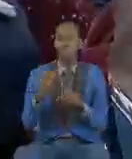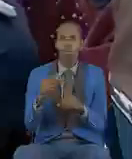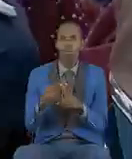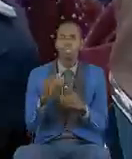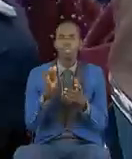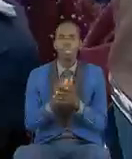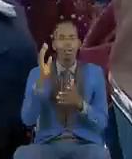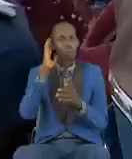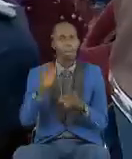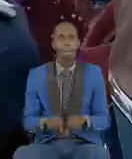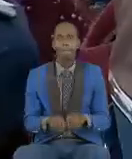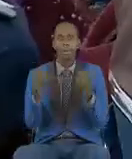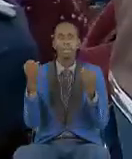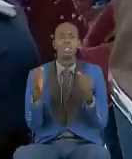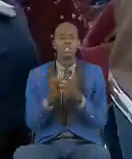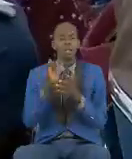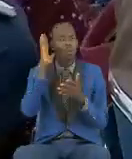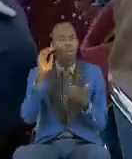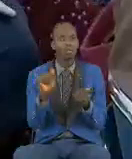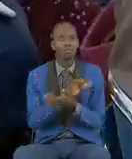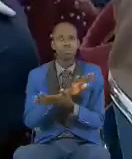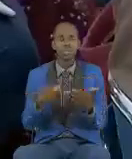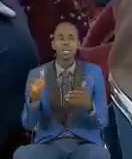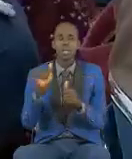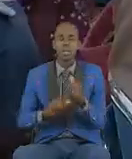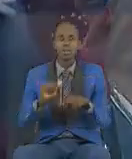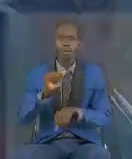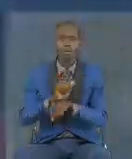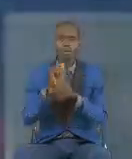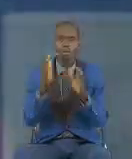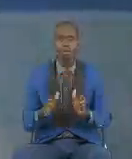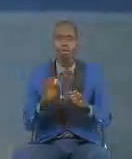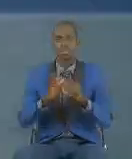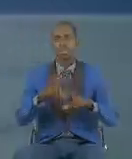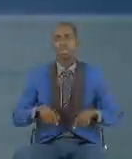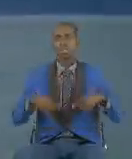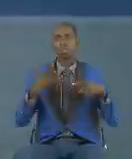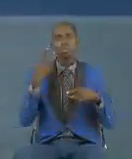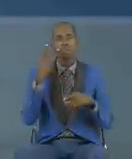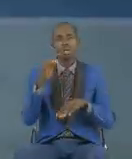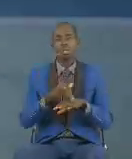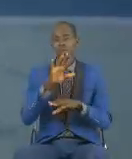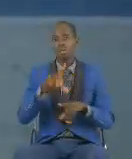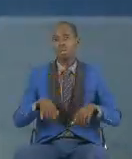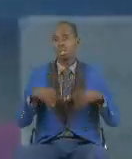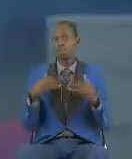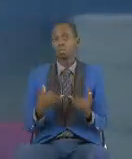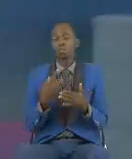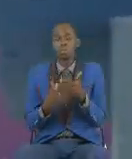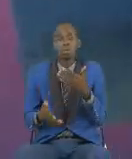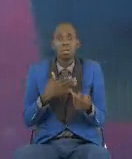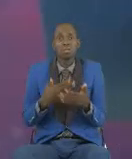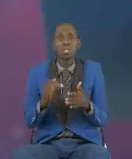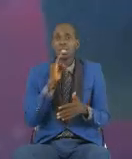shatter, that will destroy every rock in your life. Look at your life today. Whatever is there, and that thing